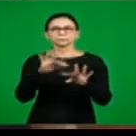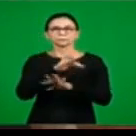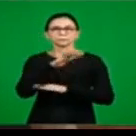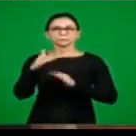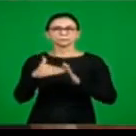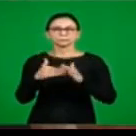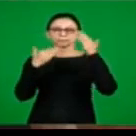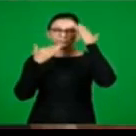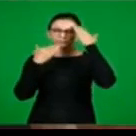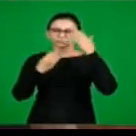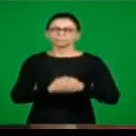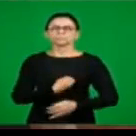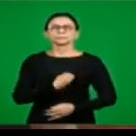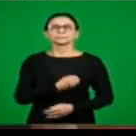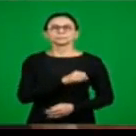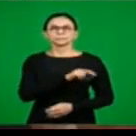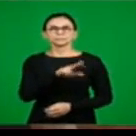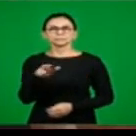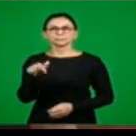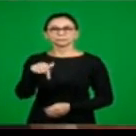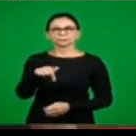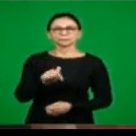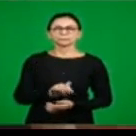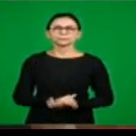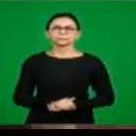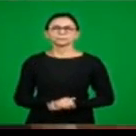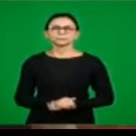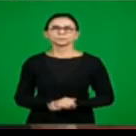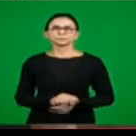on the New Year's Eve.